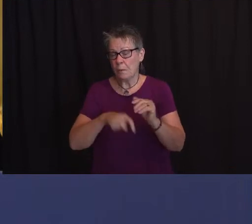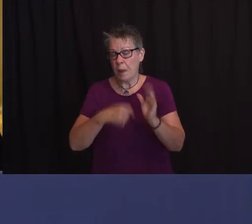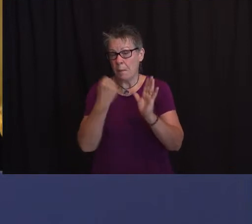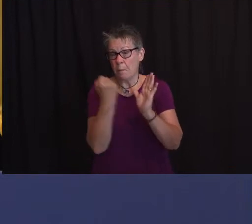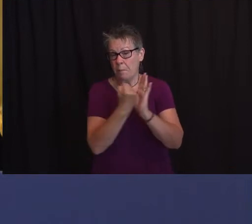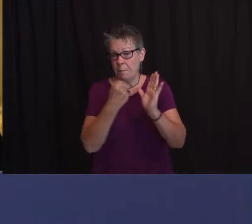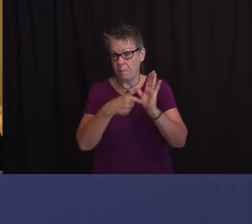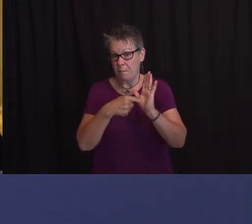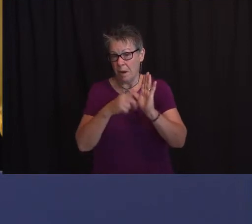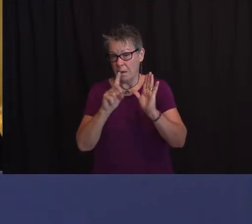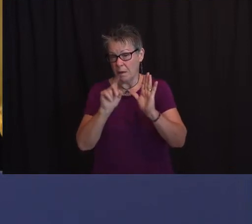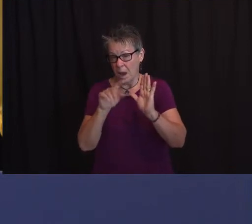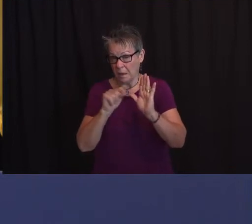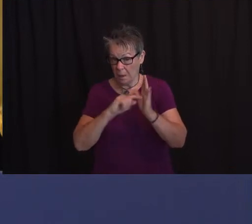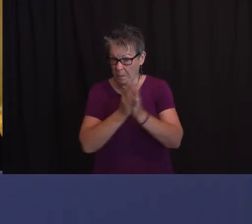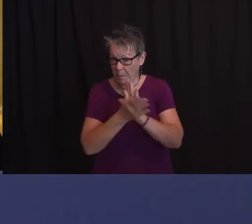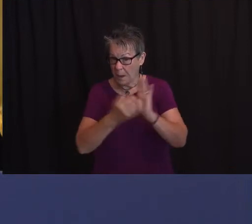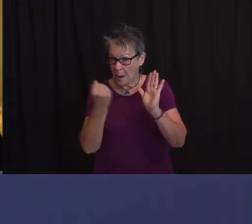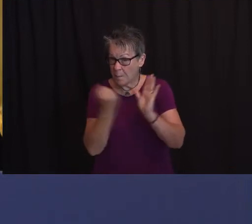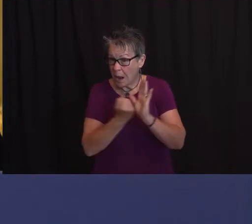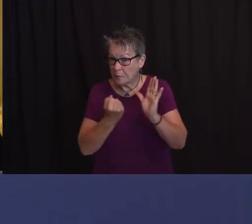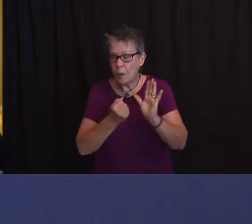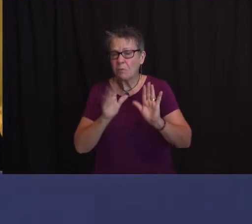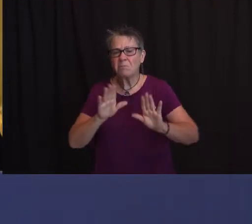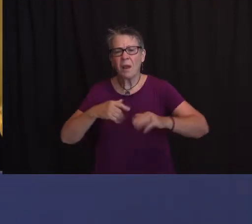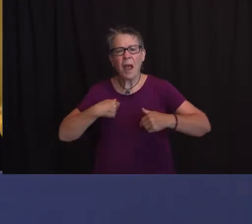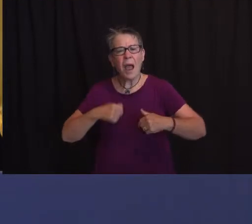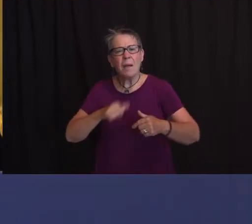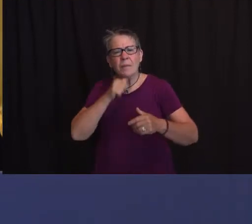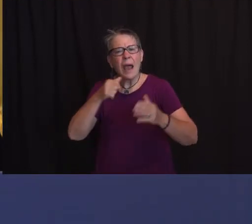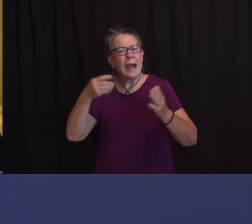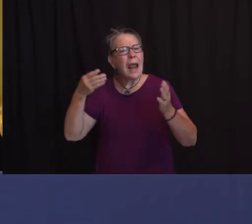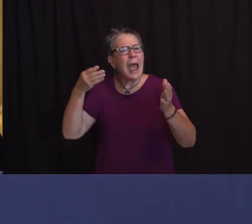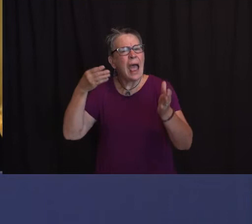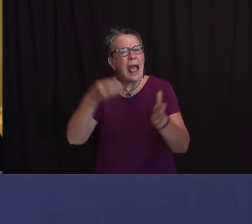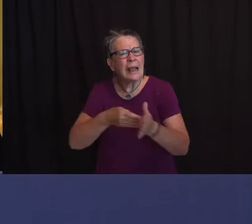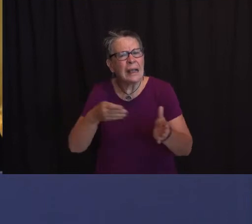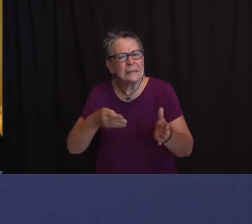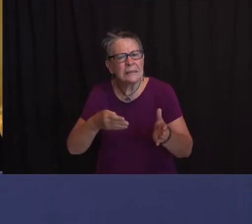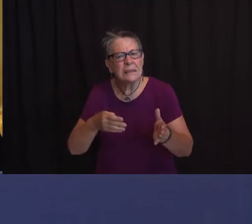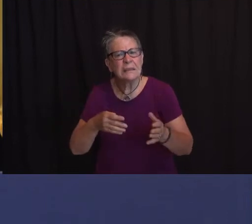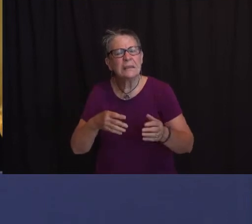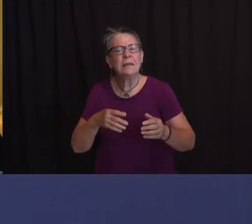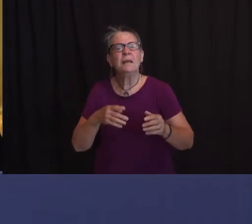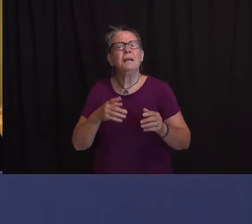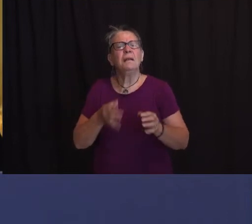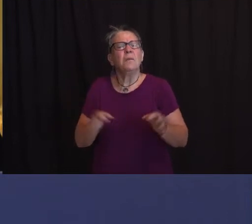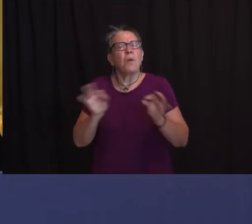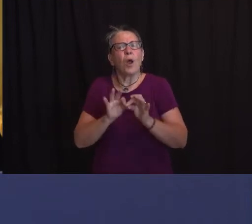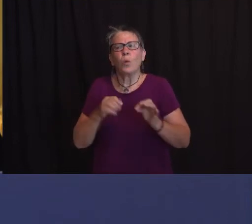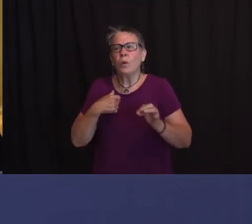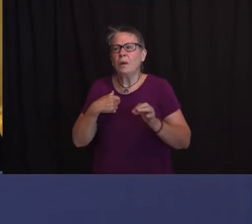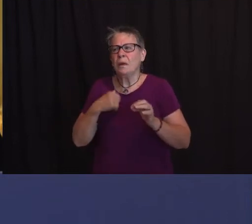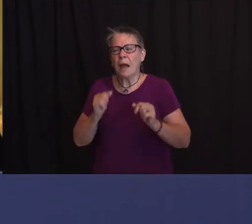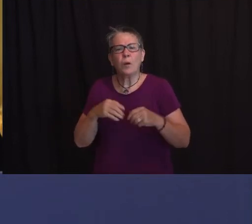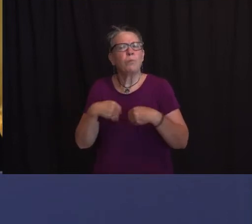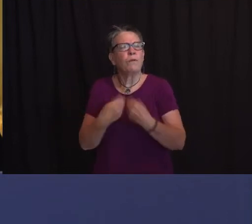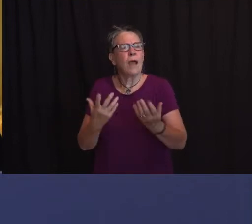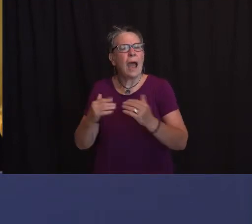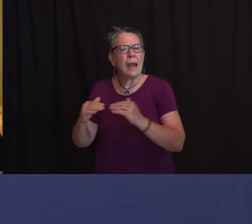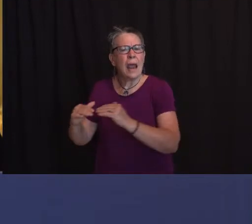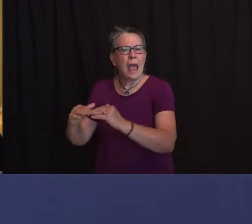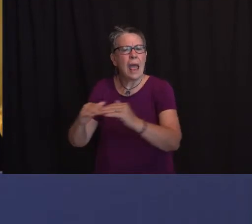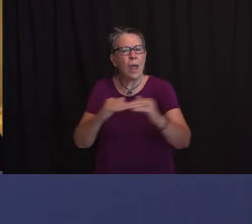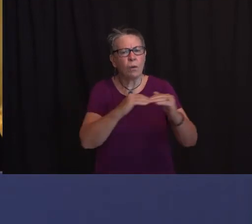more progress on the equity front. And progress is being made, there's no question. We've come a long way, but in particular in black and